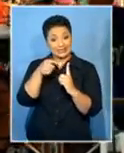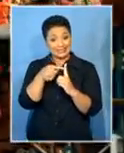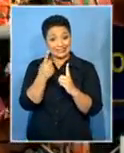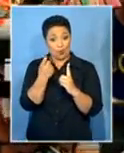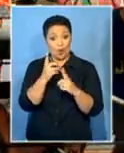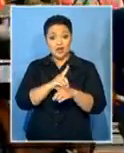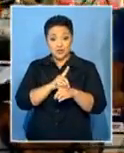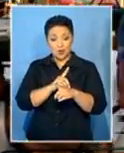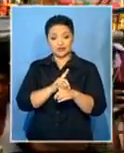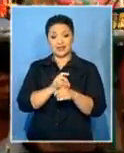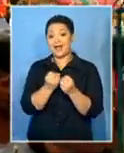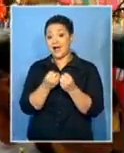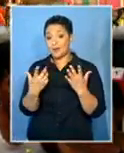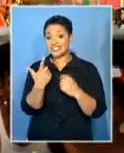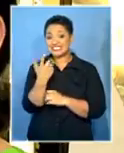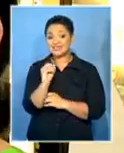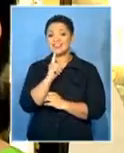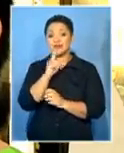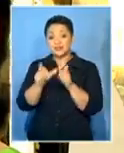a community of 70,000.